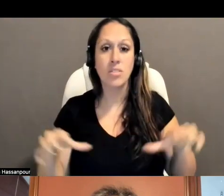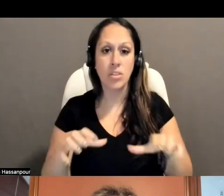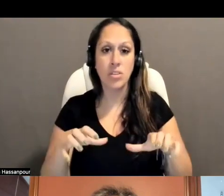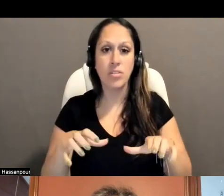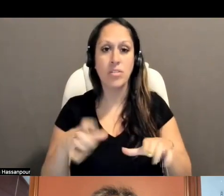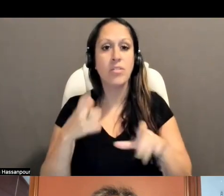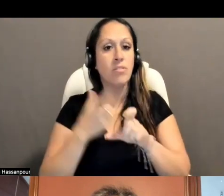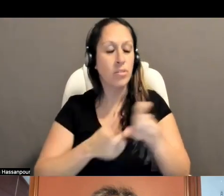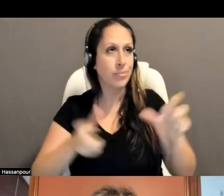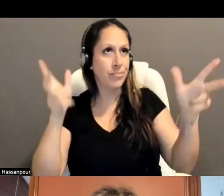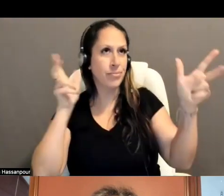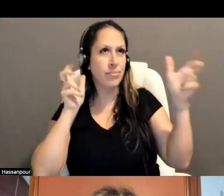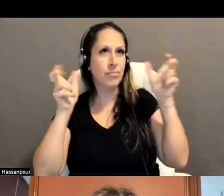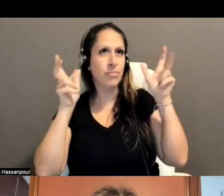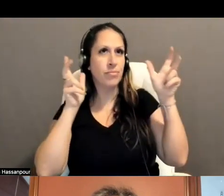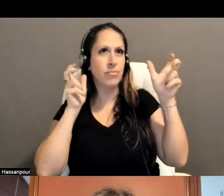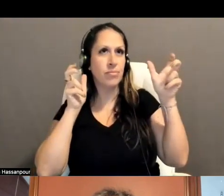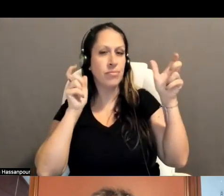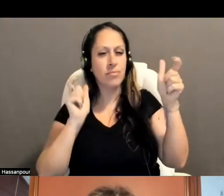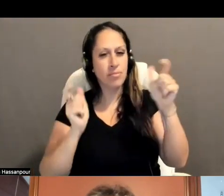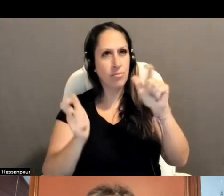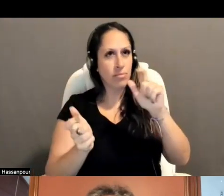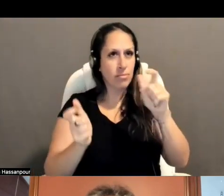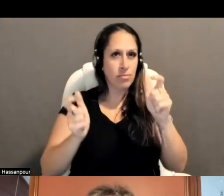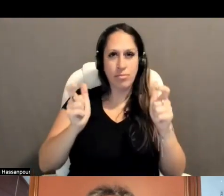by ear, improvisation.